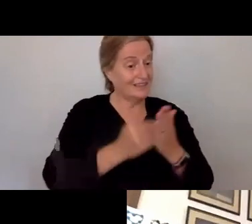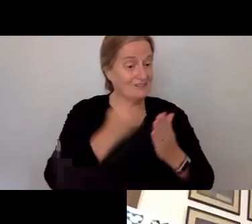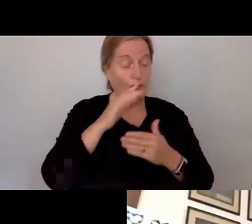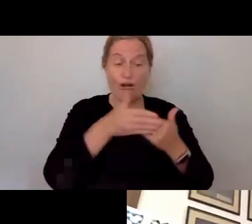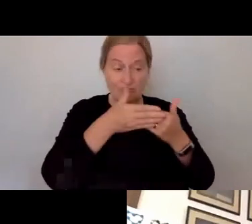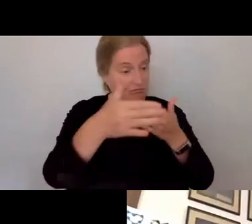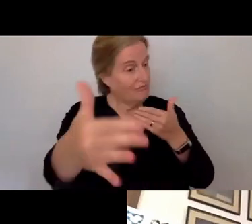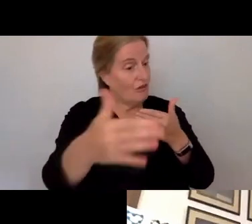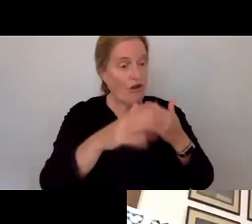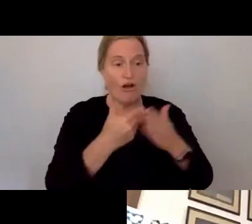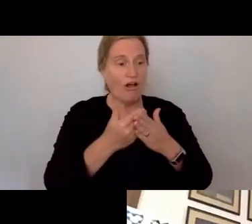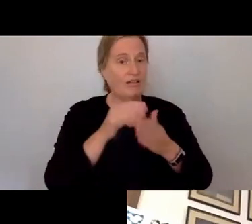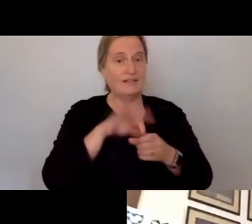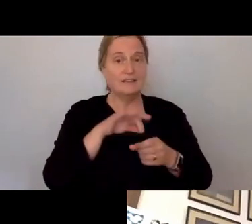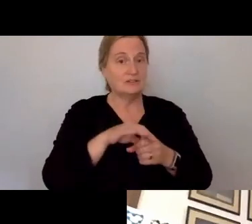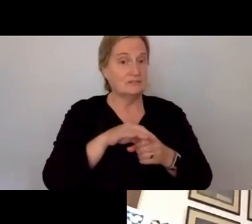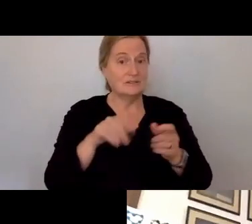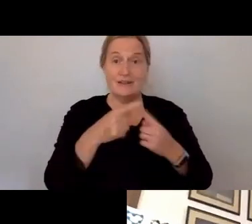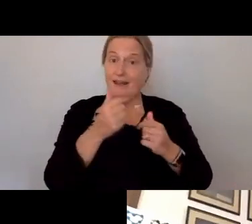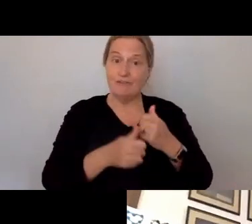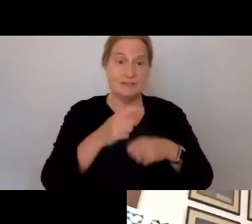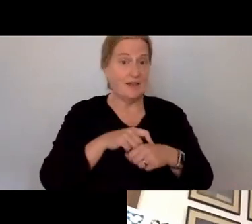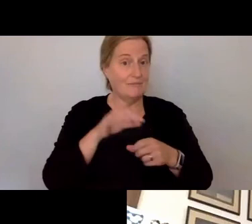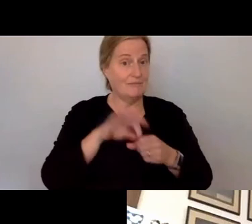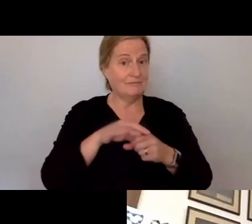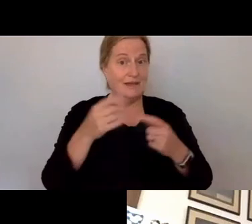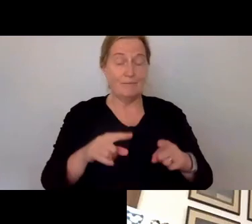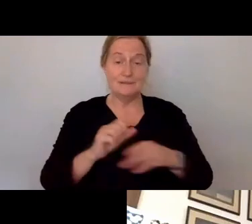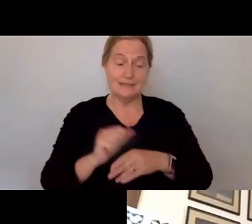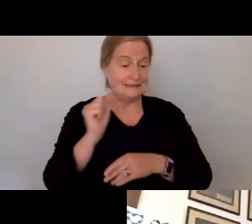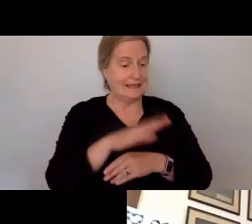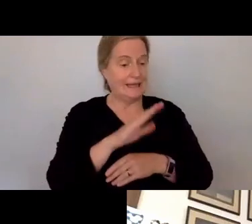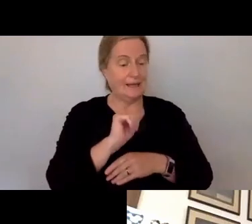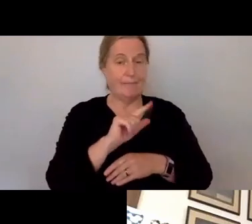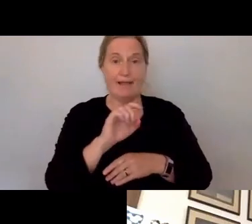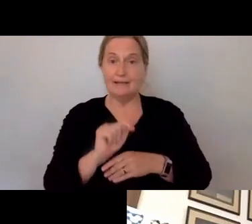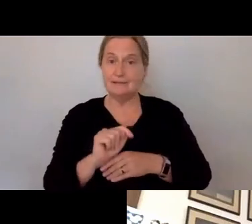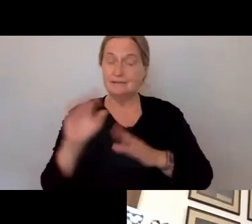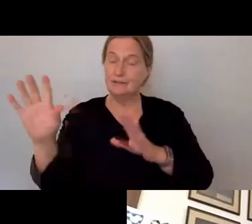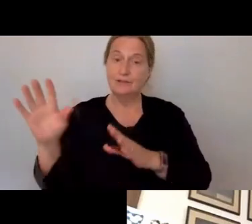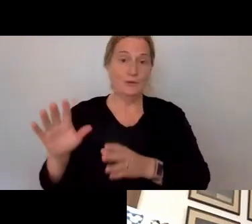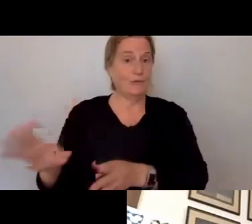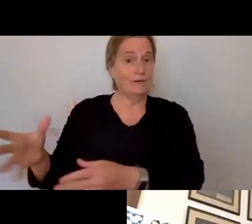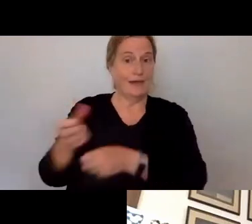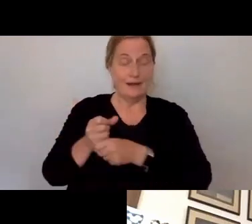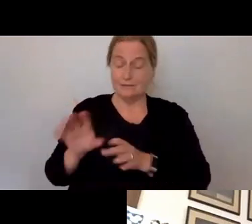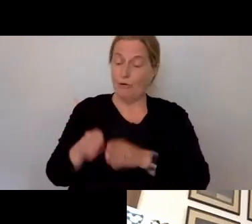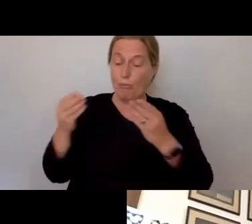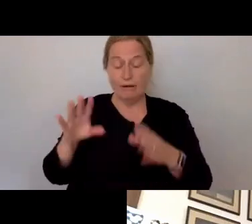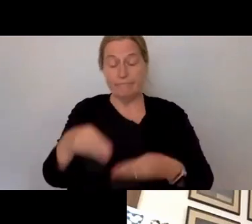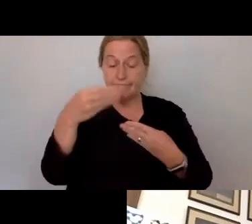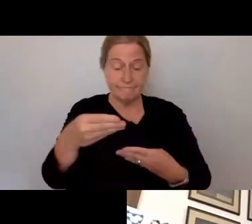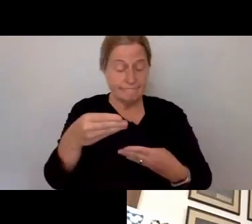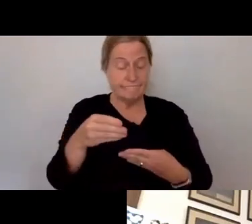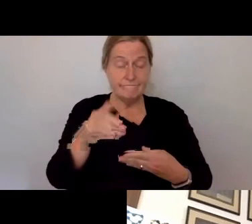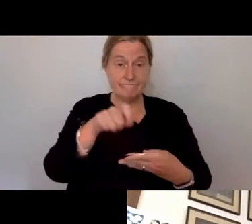you can then vote in the comfort of your own home and not have to go anywhere, and at your leisure ask who you want, who they think would be a